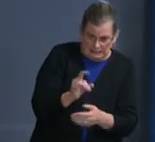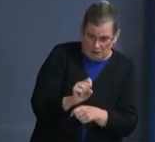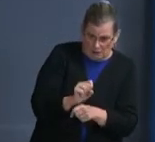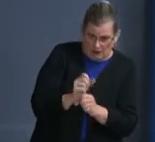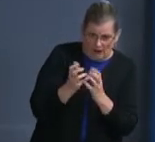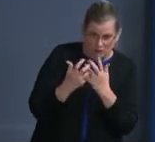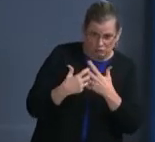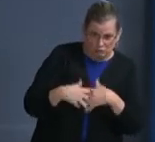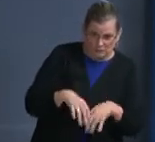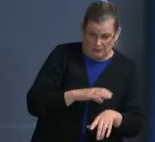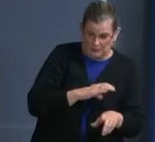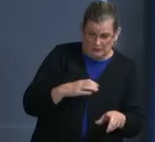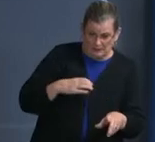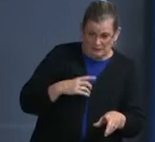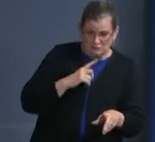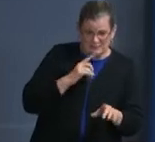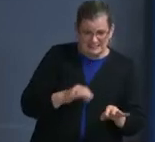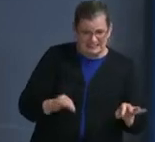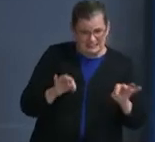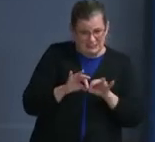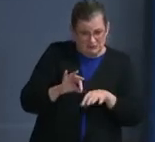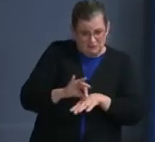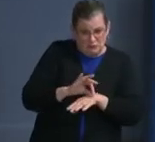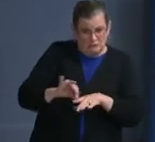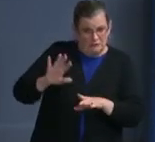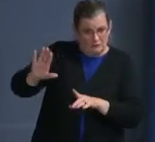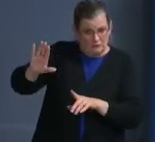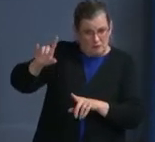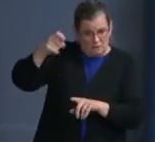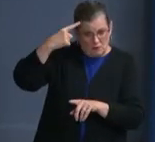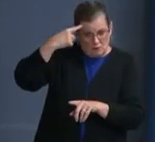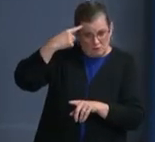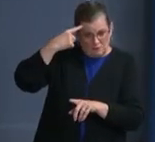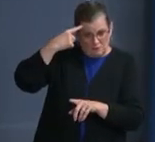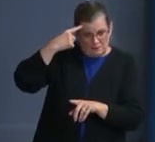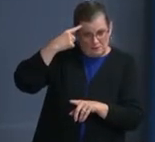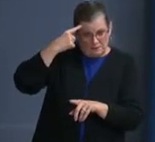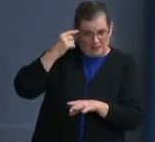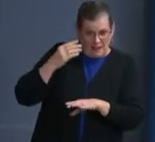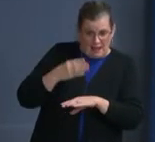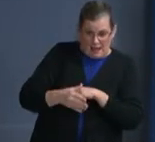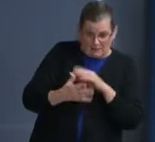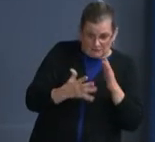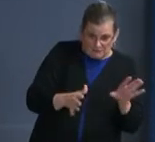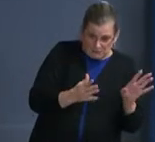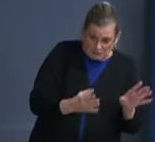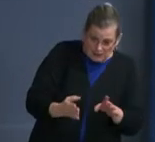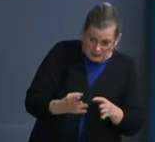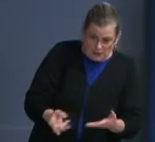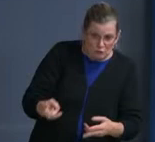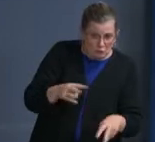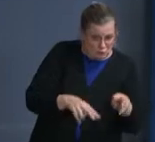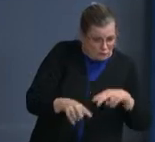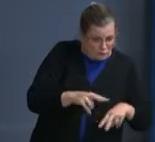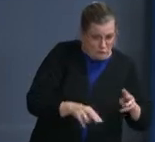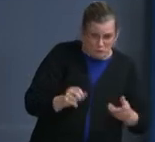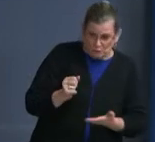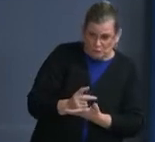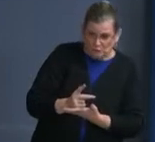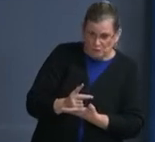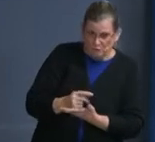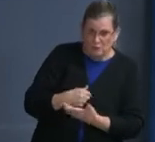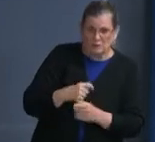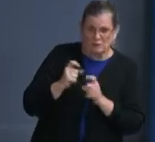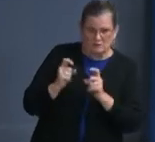said before, is an essential function of government. And so after the plan was reviewed and approved, we issued the waiver.